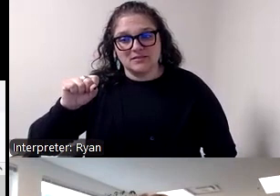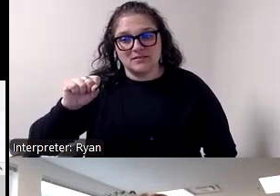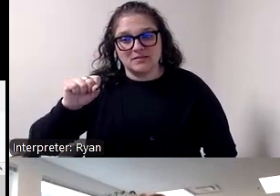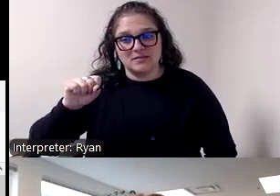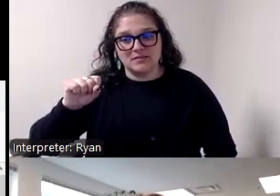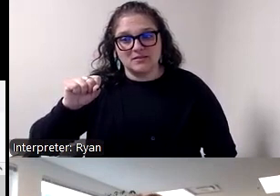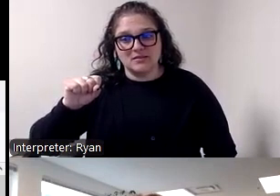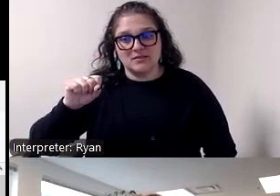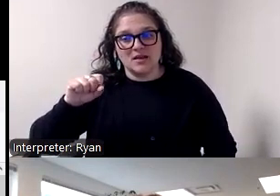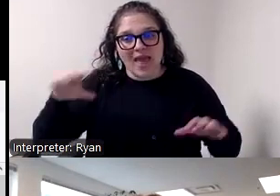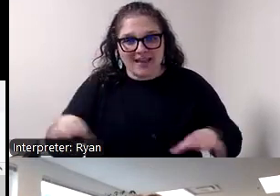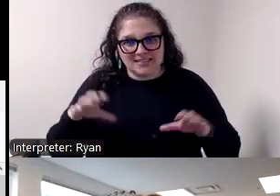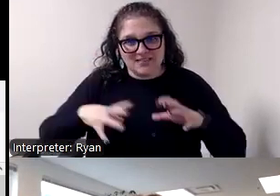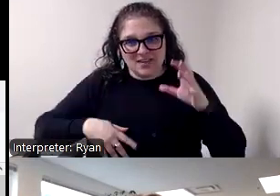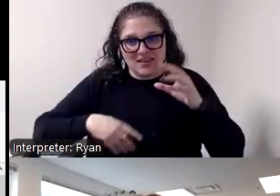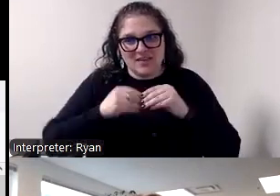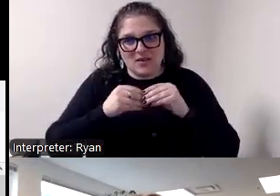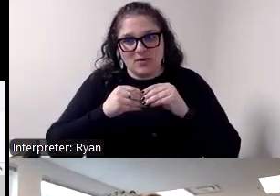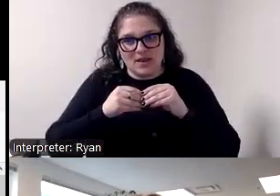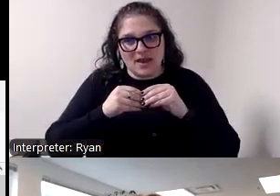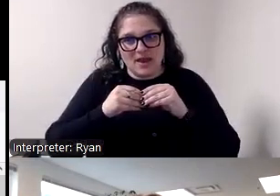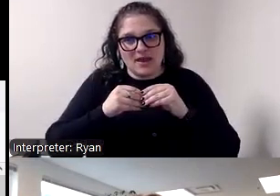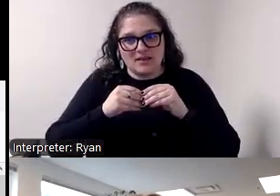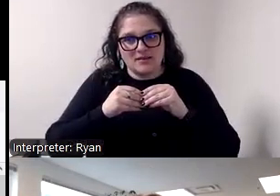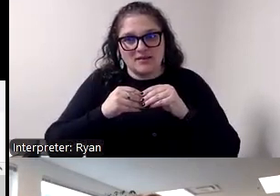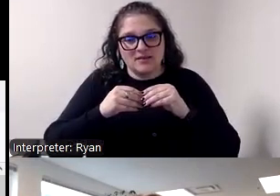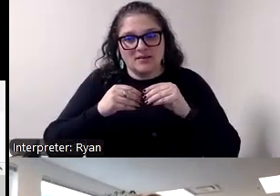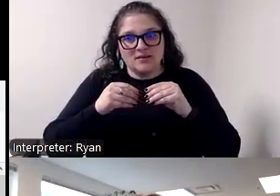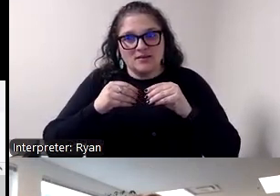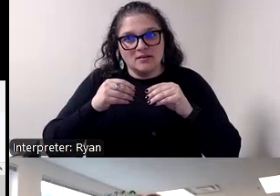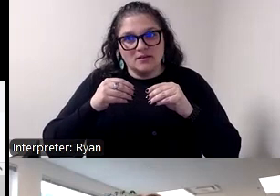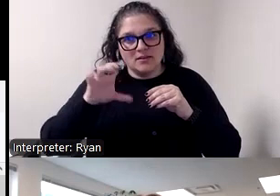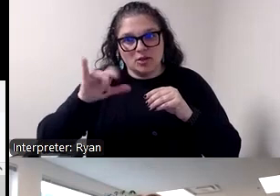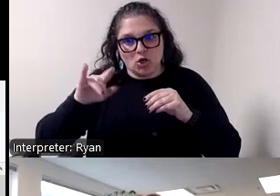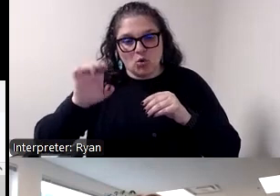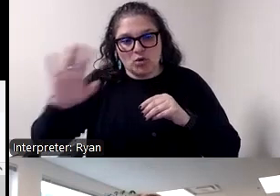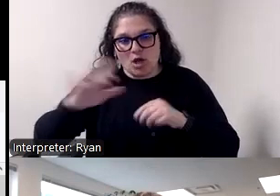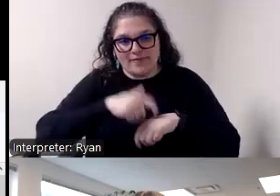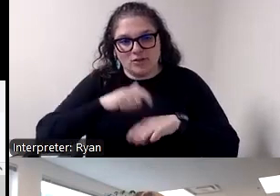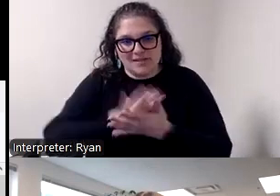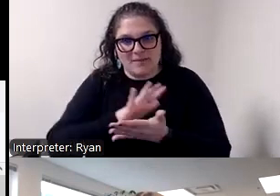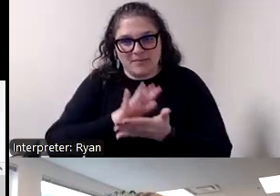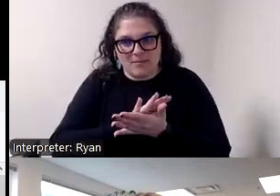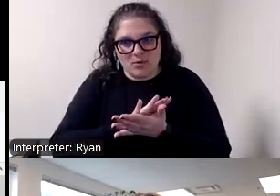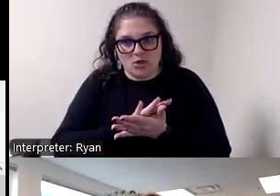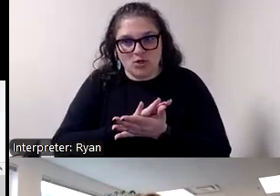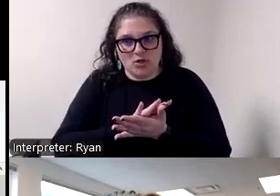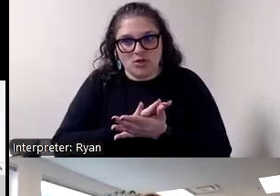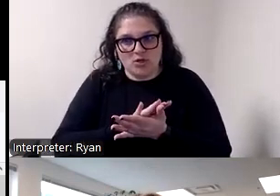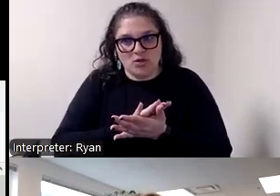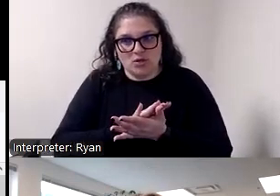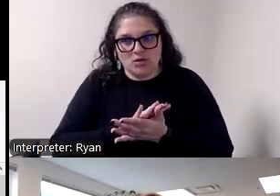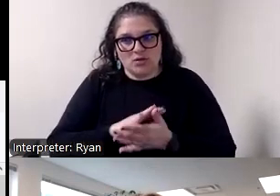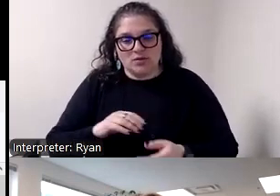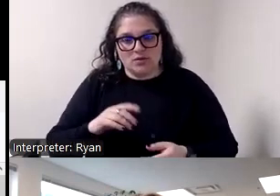put the code on their timesheet. So take that, bill it toward